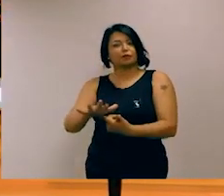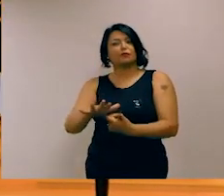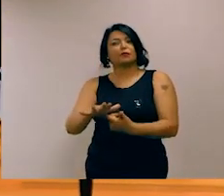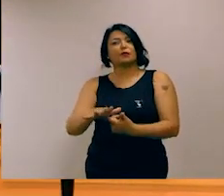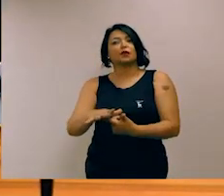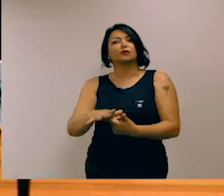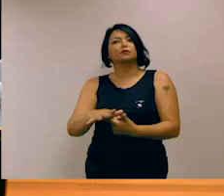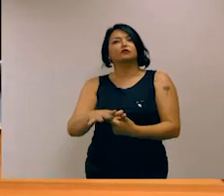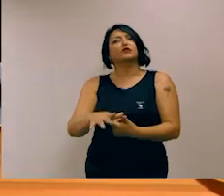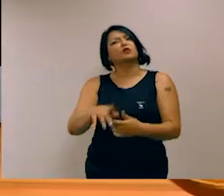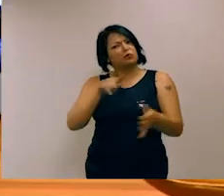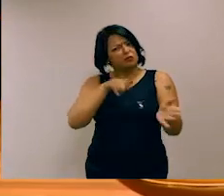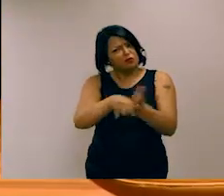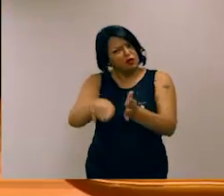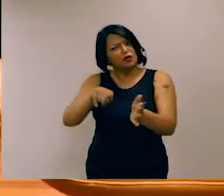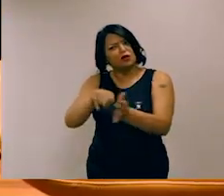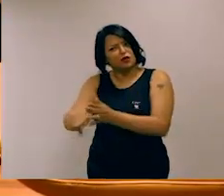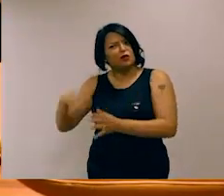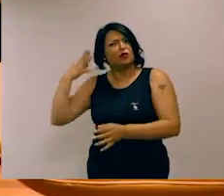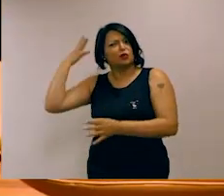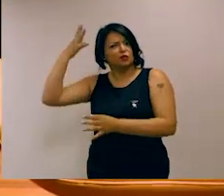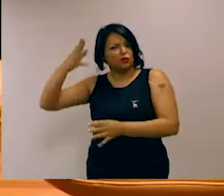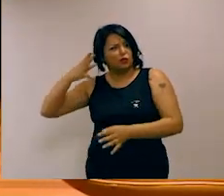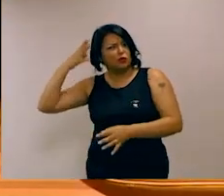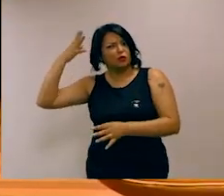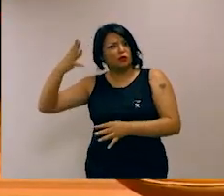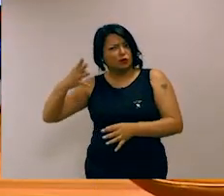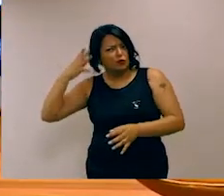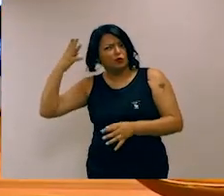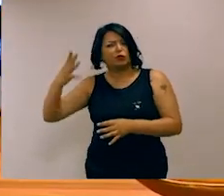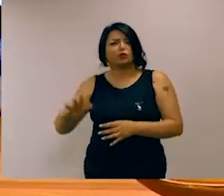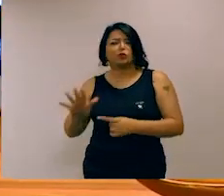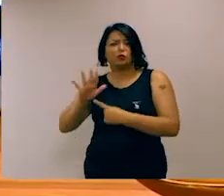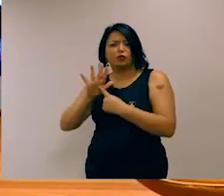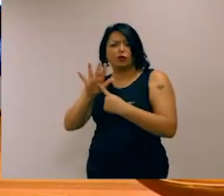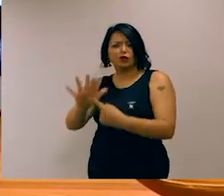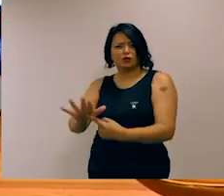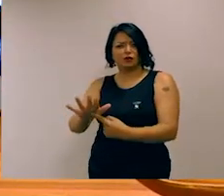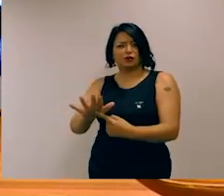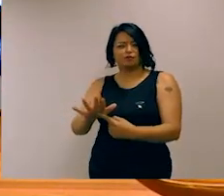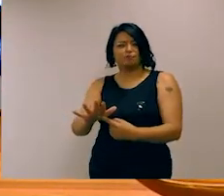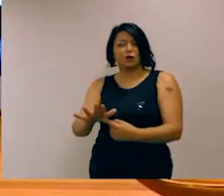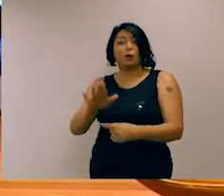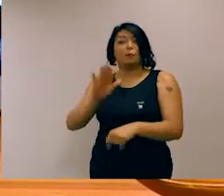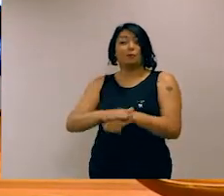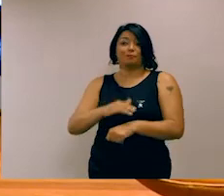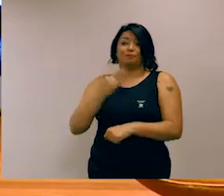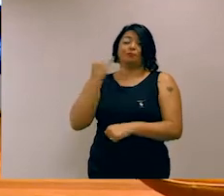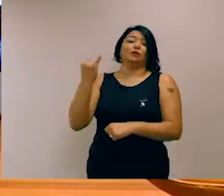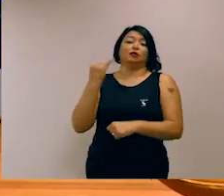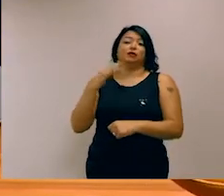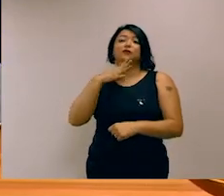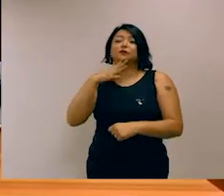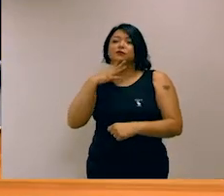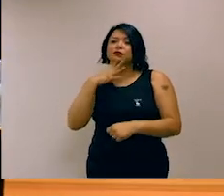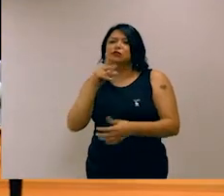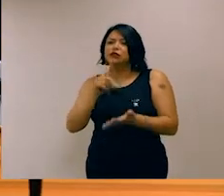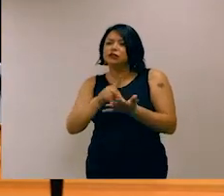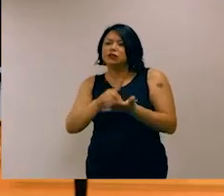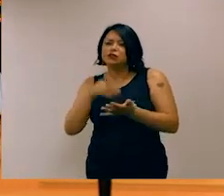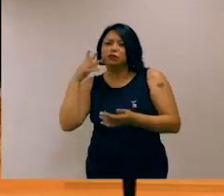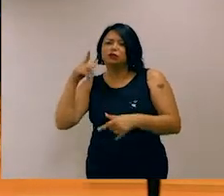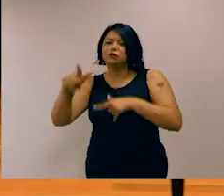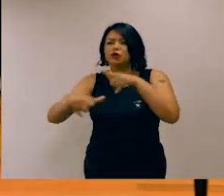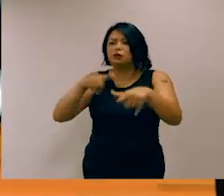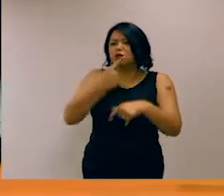that we would question the speakers of the effective results of their works,